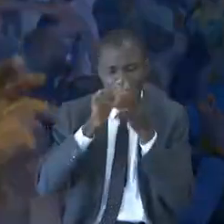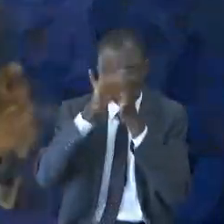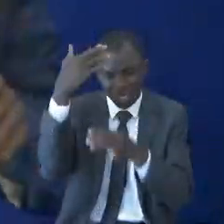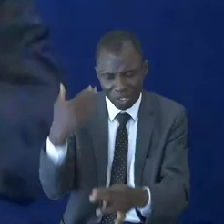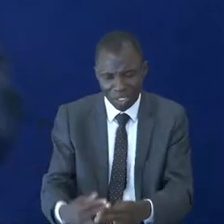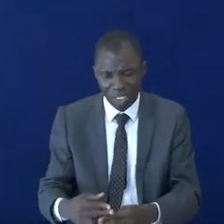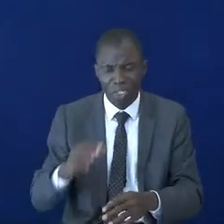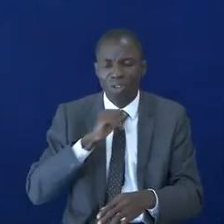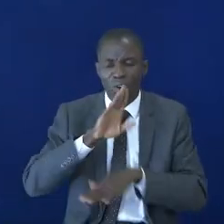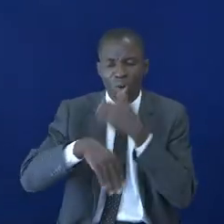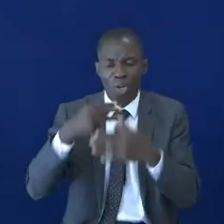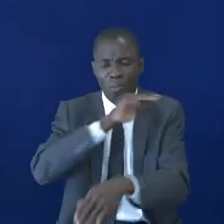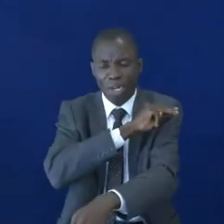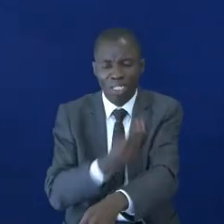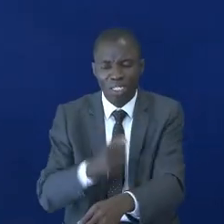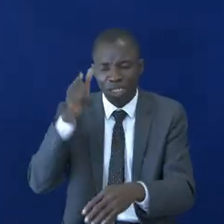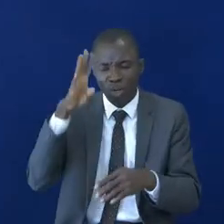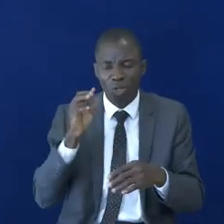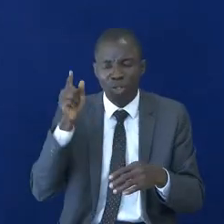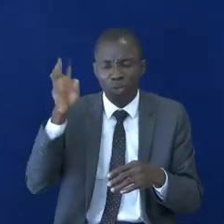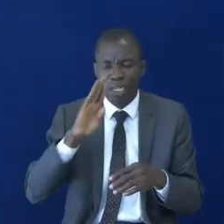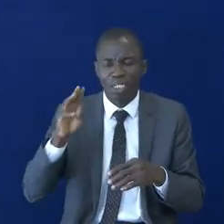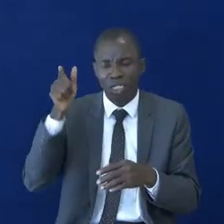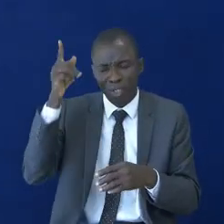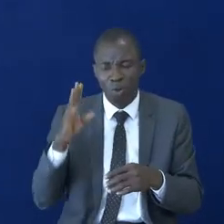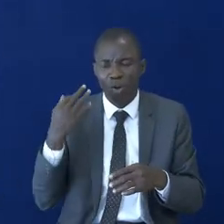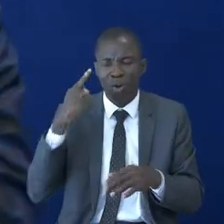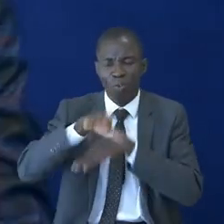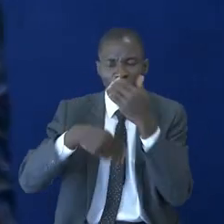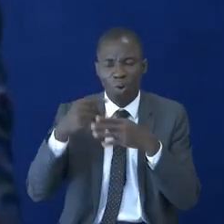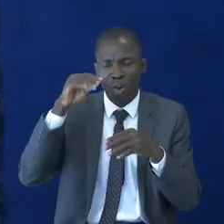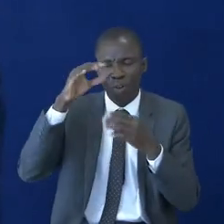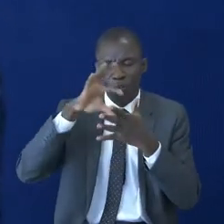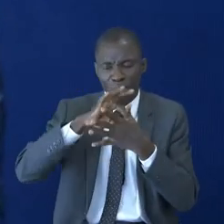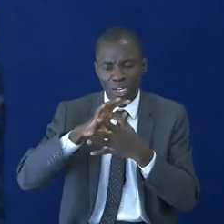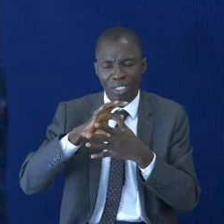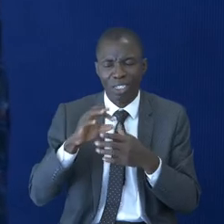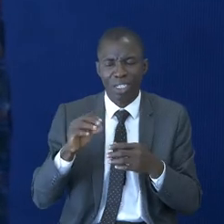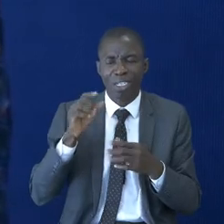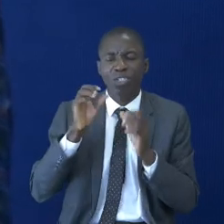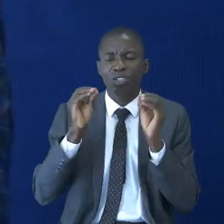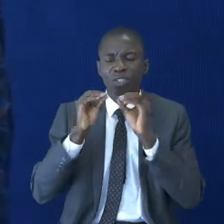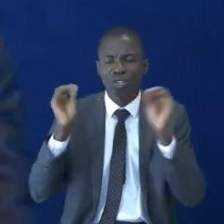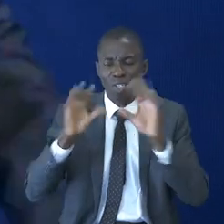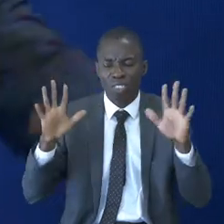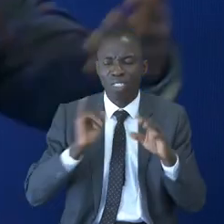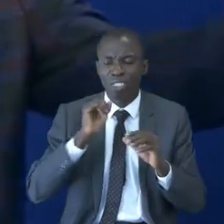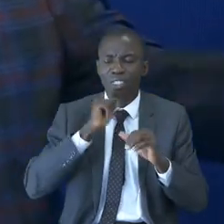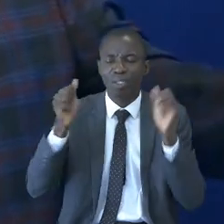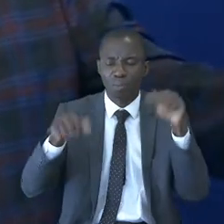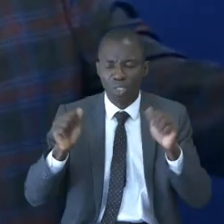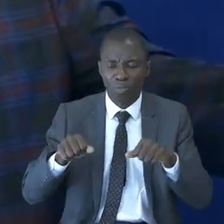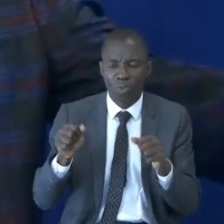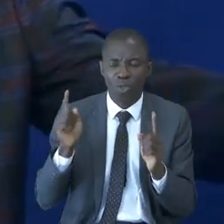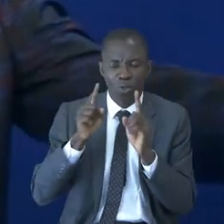Almighty God, you are the God of all flesh, and nothing is impossible for you. Your